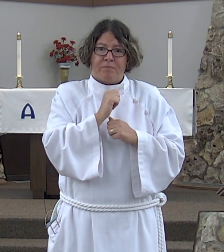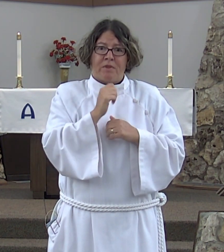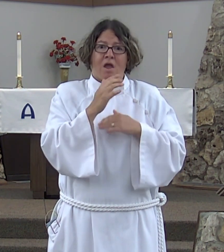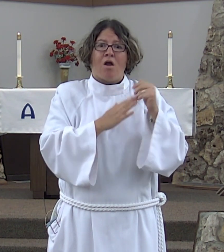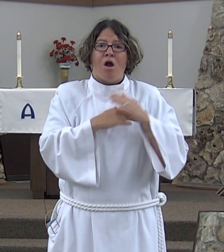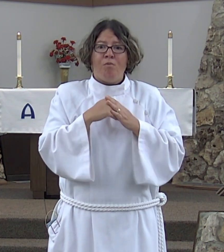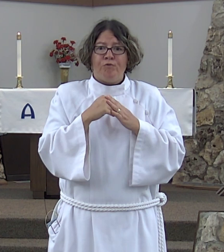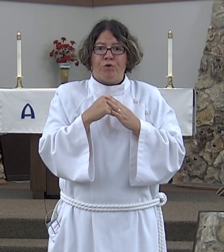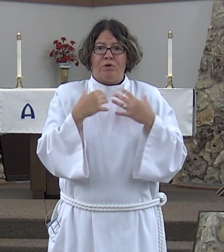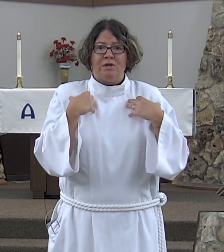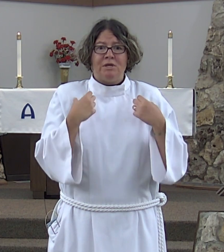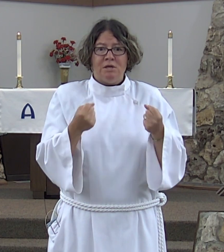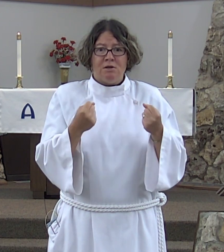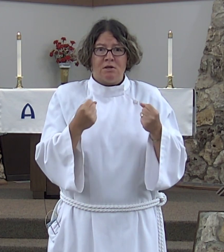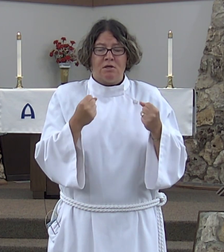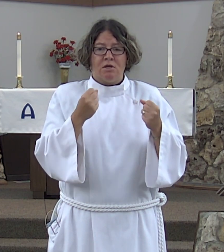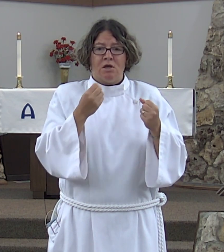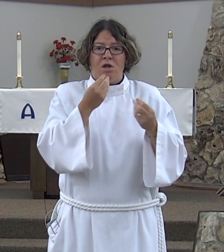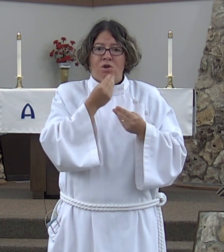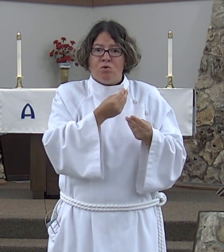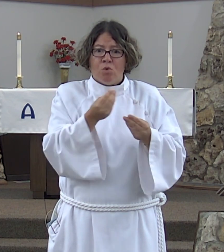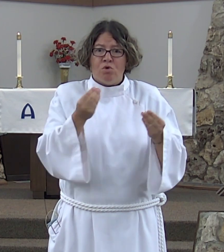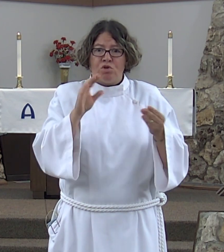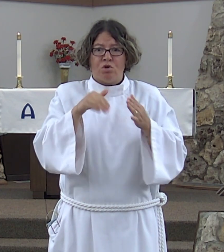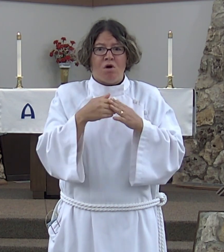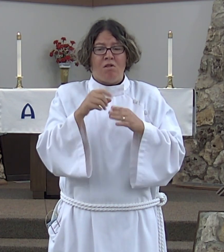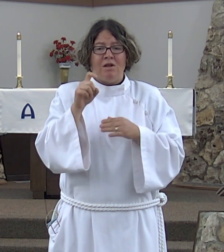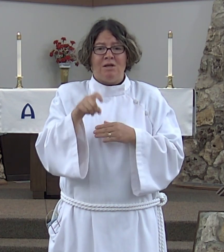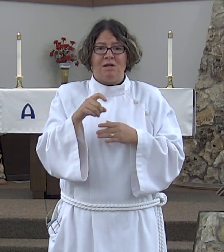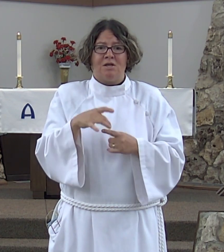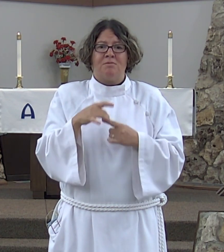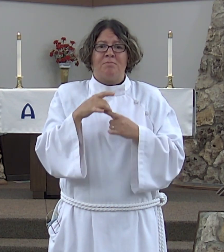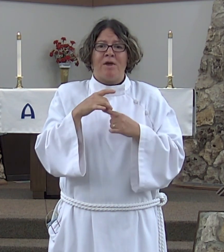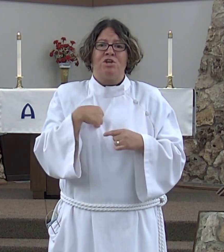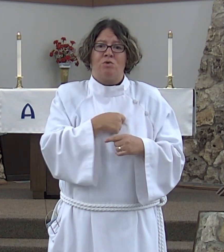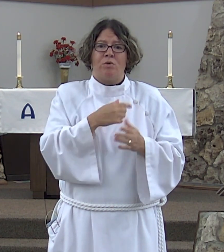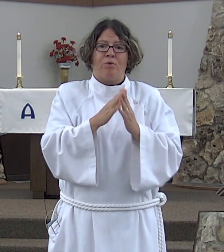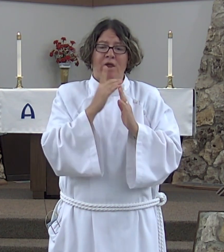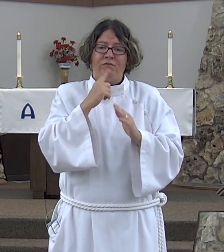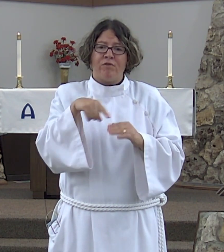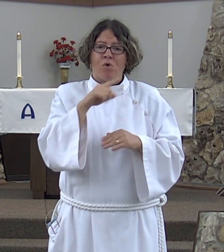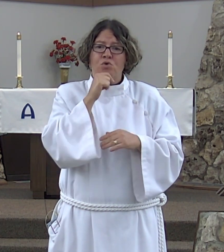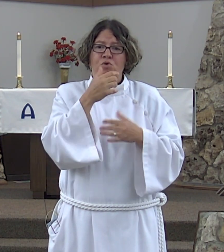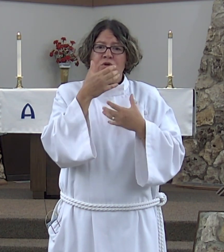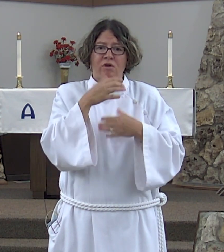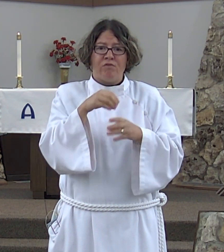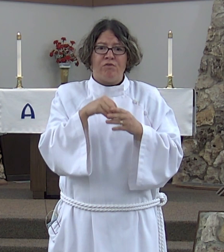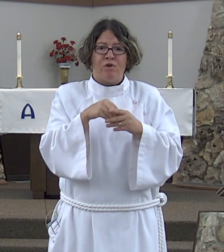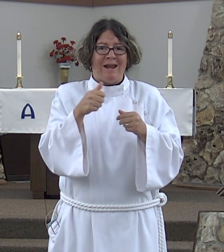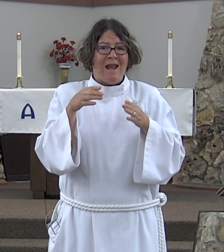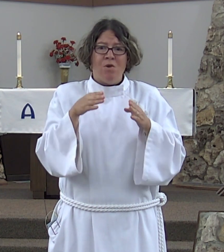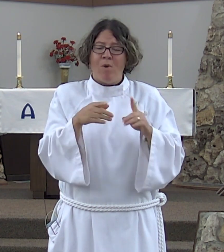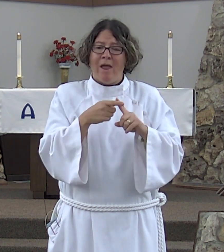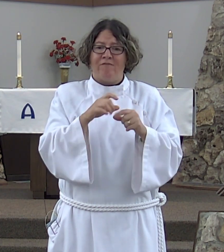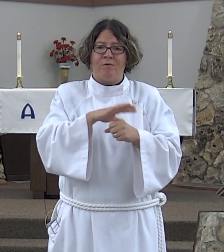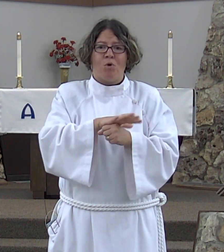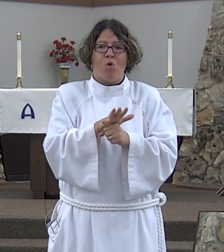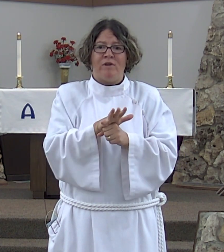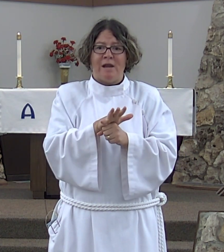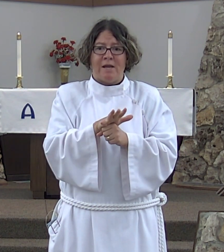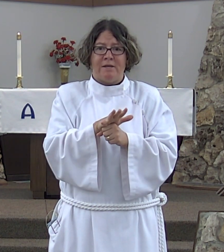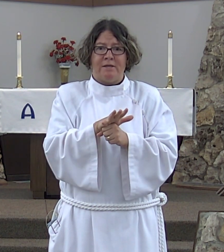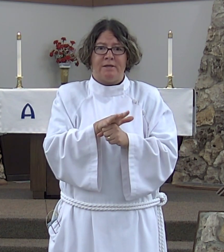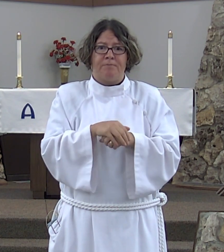suffering. Comfort, heal, and nourish all in need, especially we pray for those who are suffering in any way